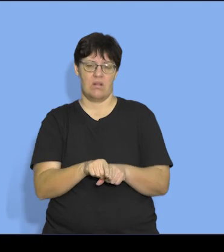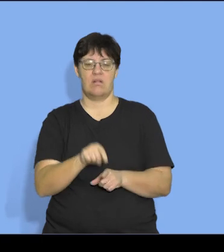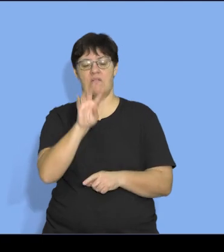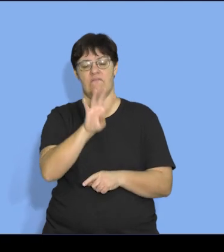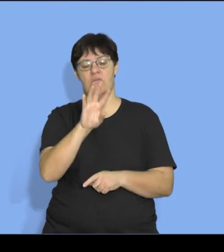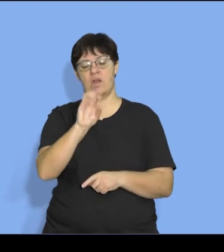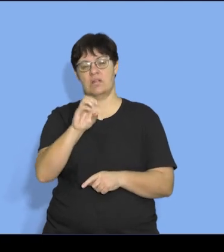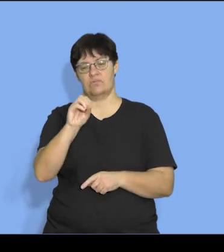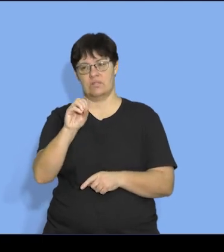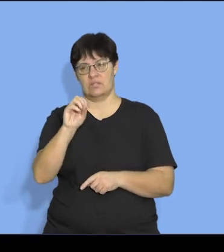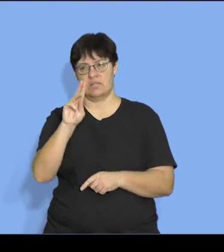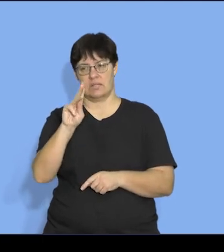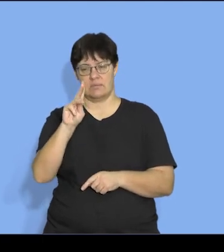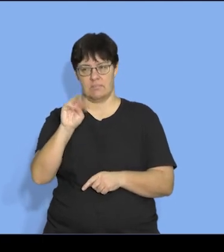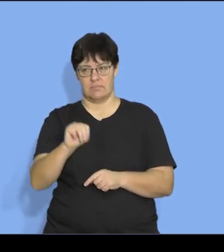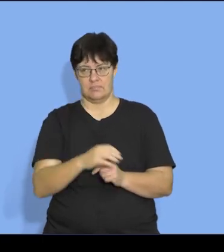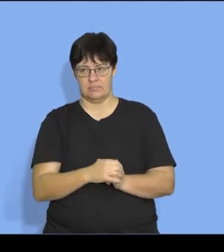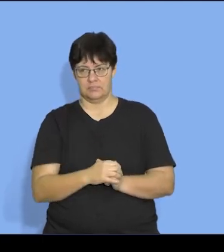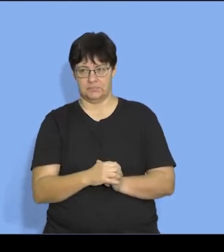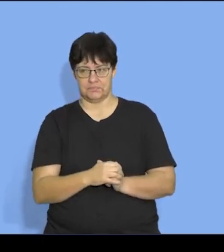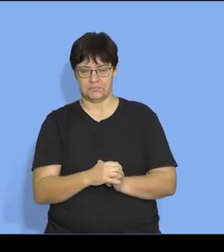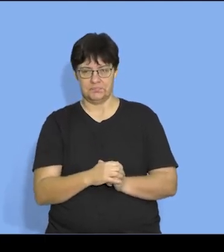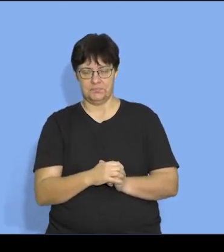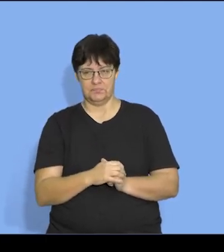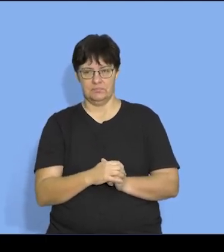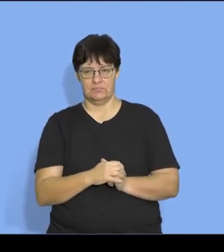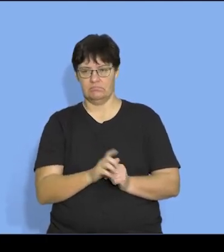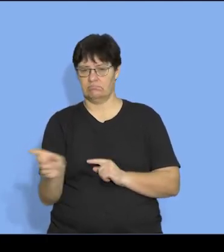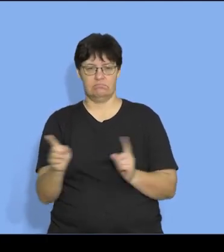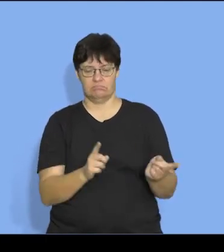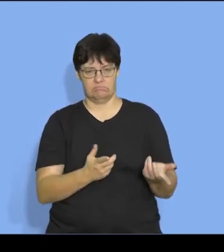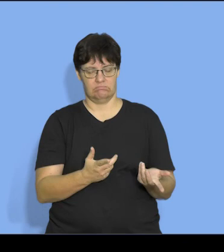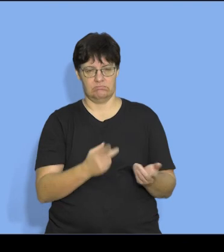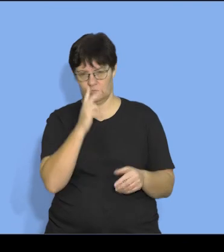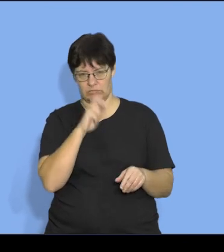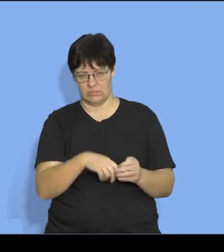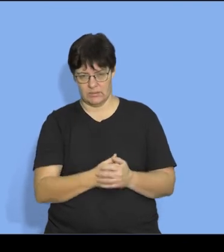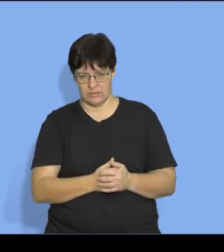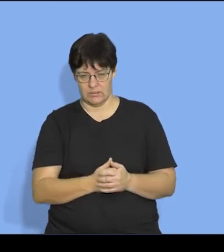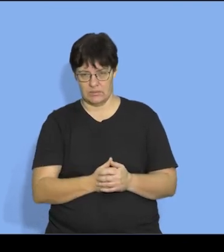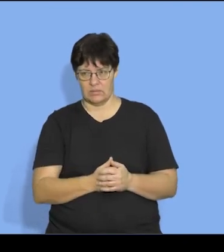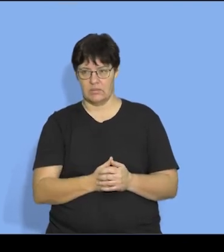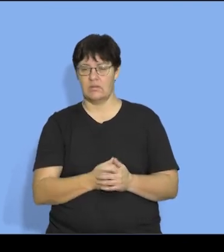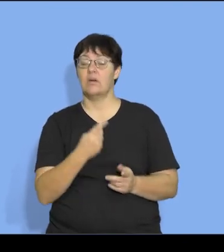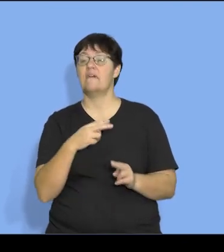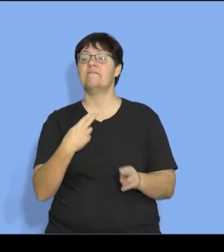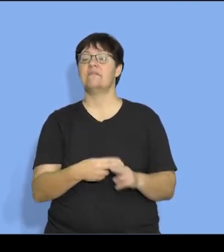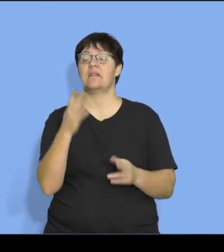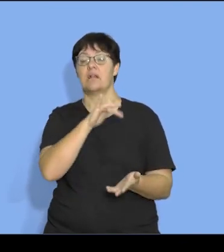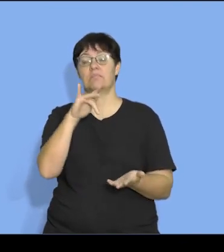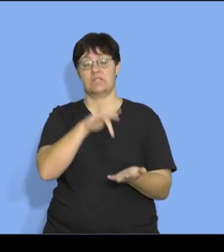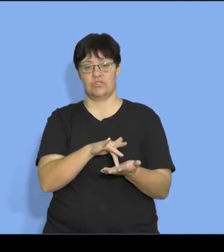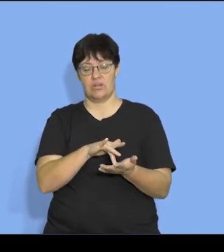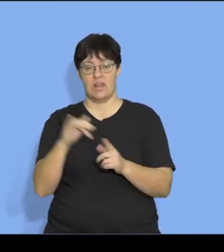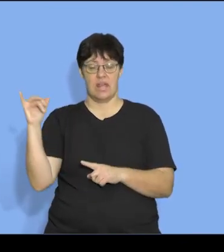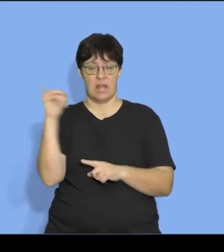that's 400 kilometers, okay? We don't care about displacement. Then they say, what is the final position